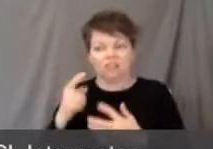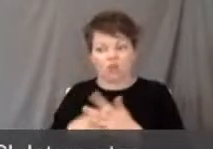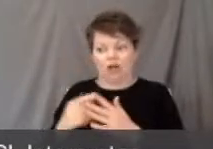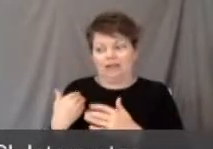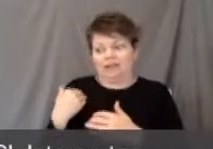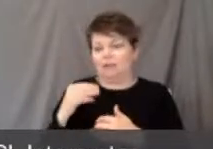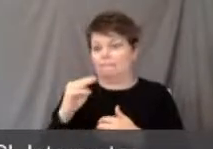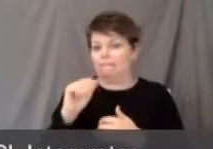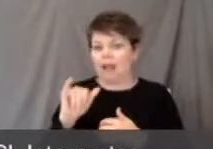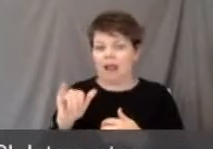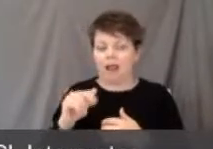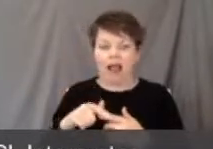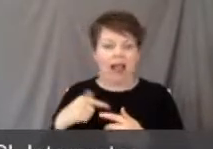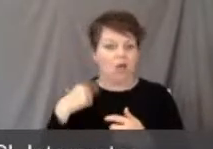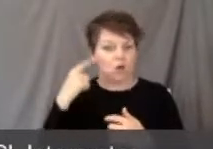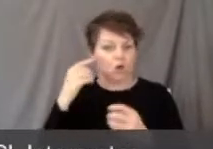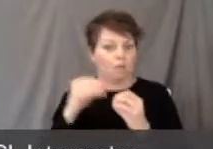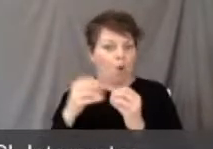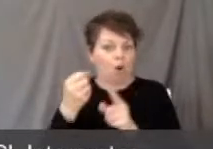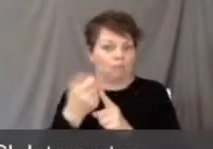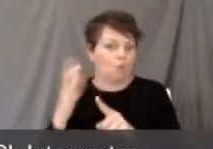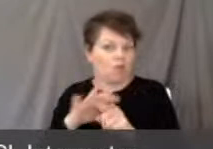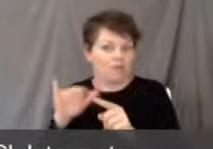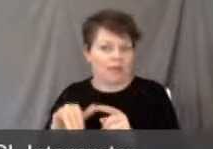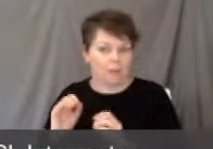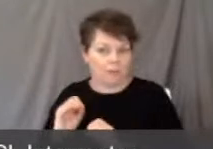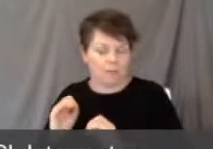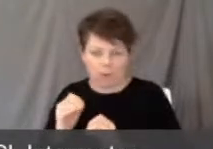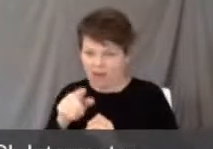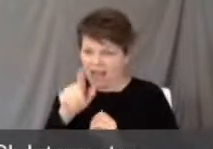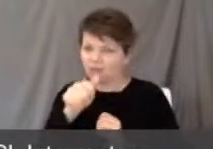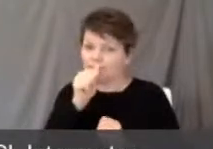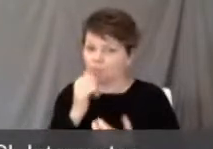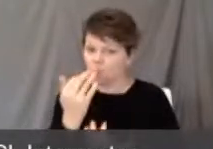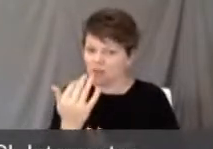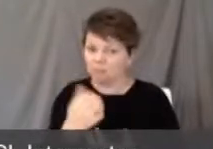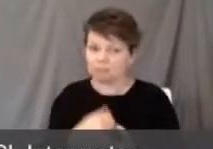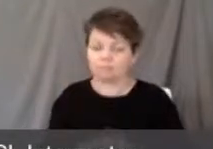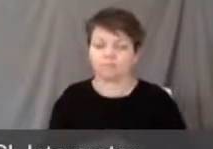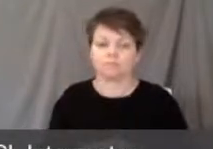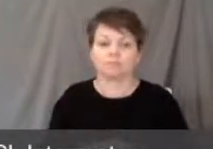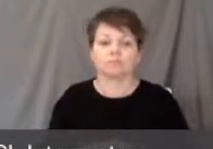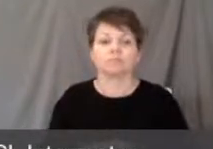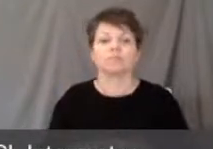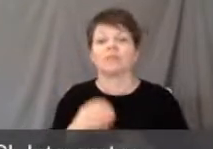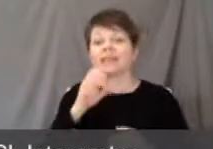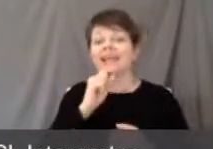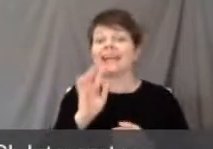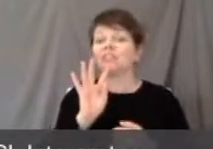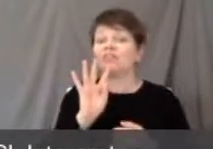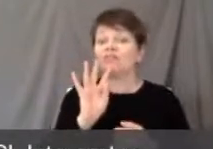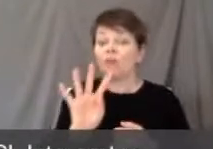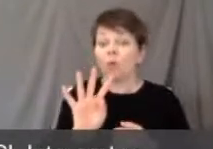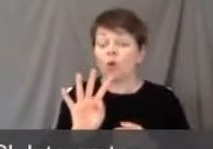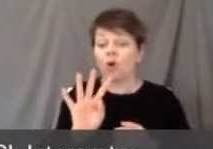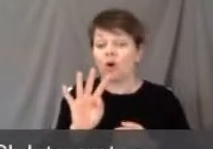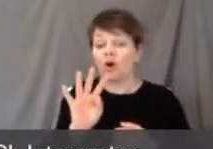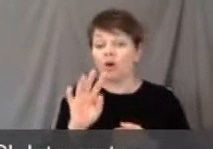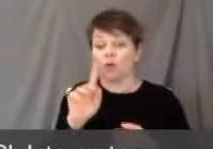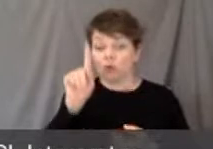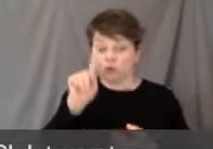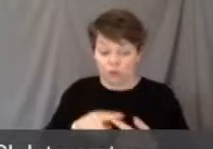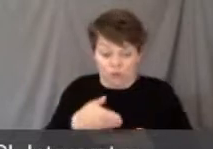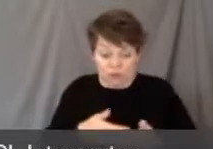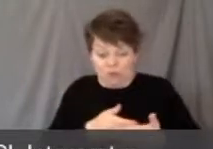have not heard anything about that yet. Vaccines for younger children, ages 4 to 6 months, which is the